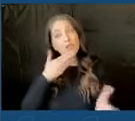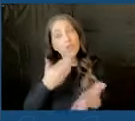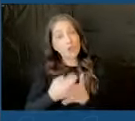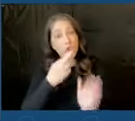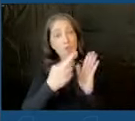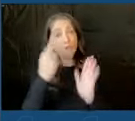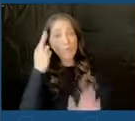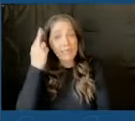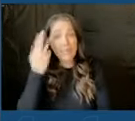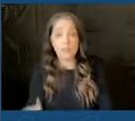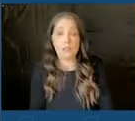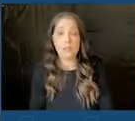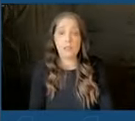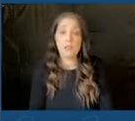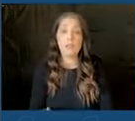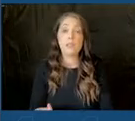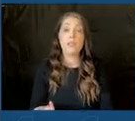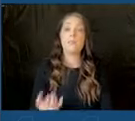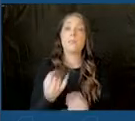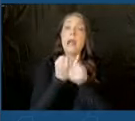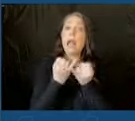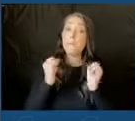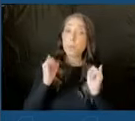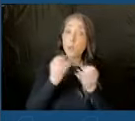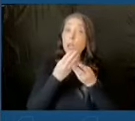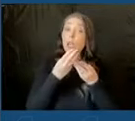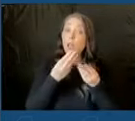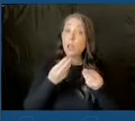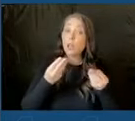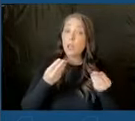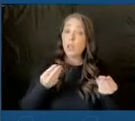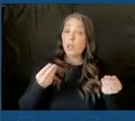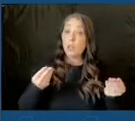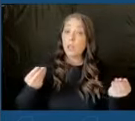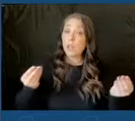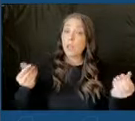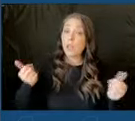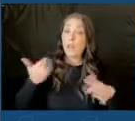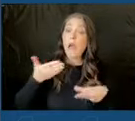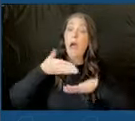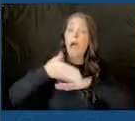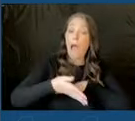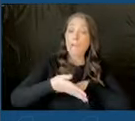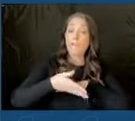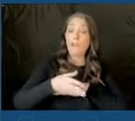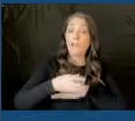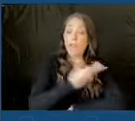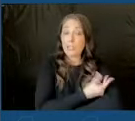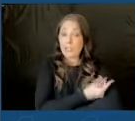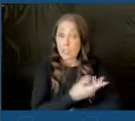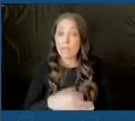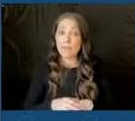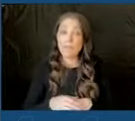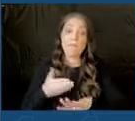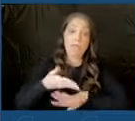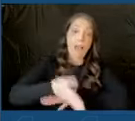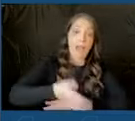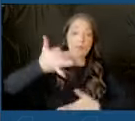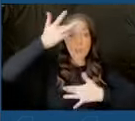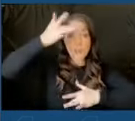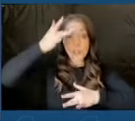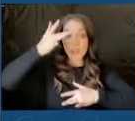immunity wanes after vaccination and it wanes after infection. So if it's been more than 2 months since you got